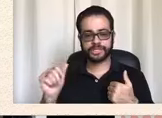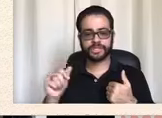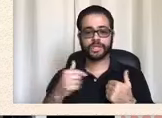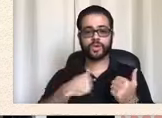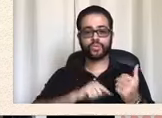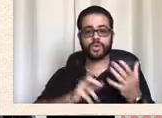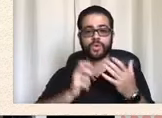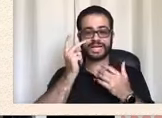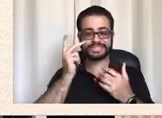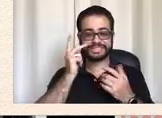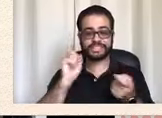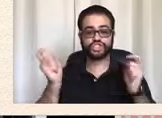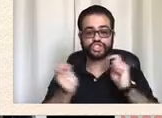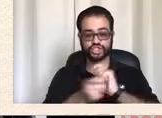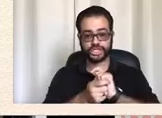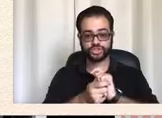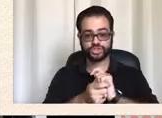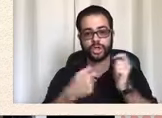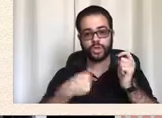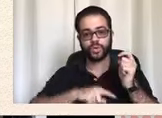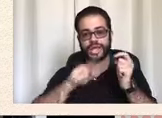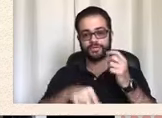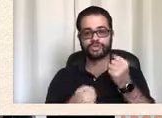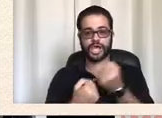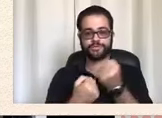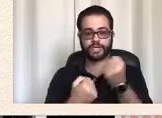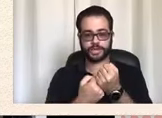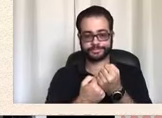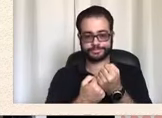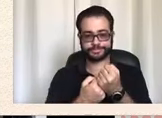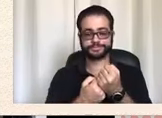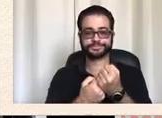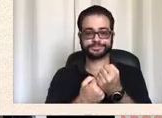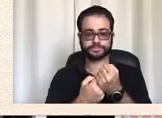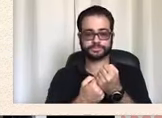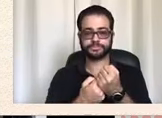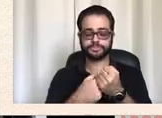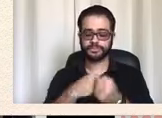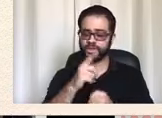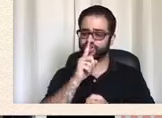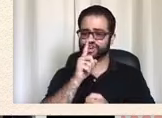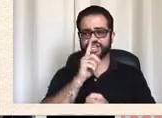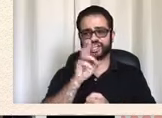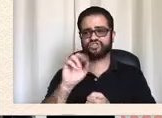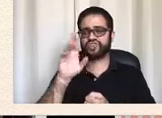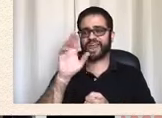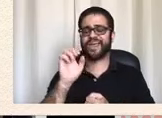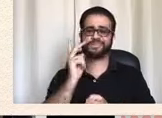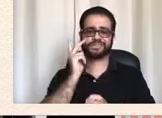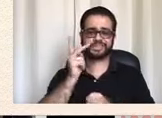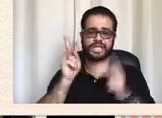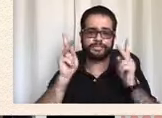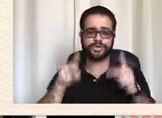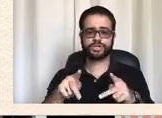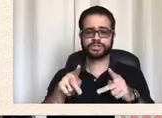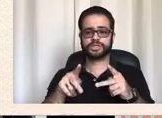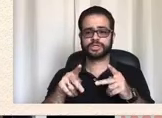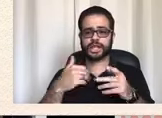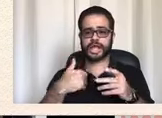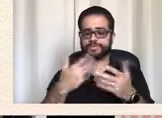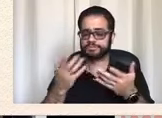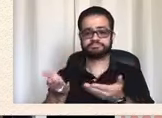happen, we have to advocate. I very rarely see somebody come out with a silver platter and say, "What would you